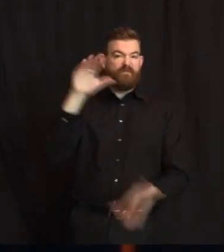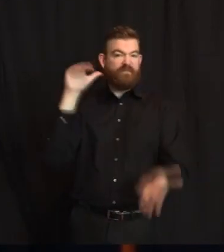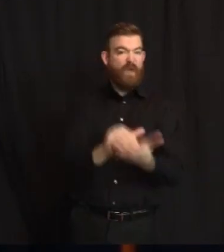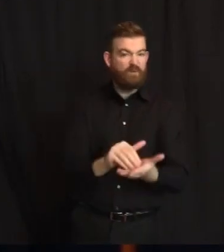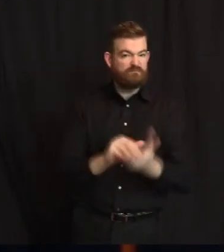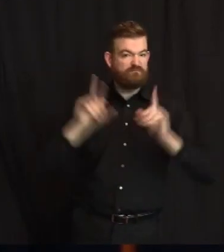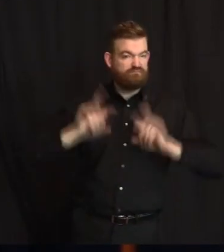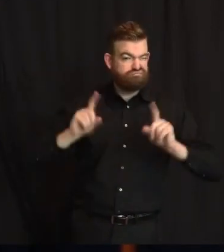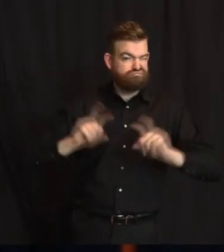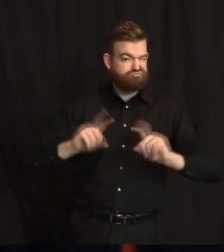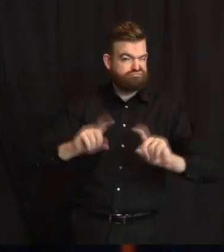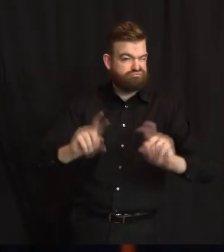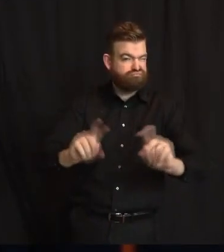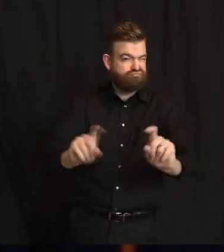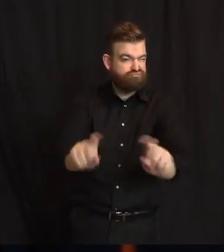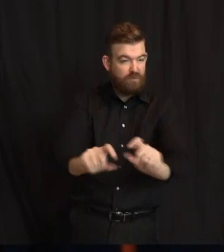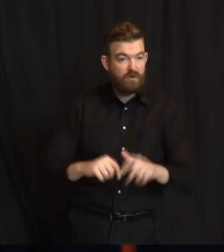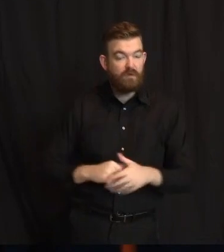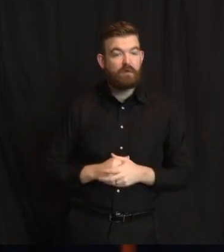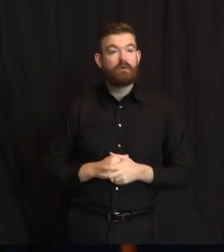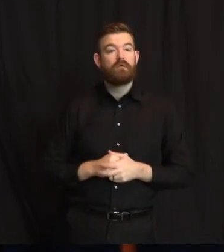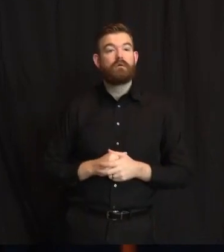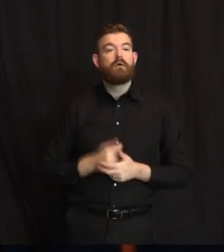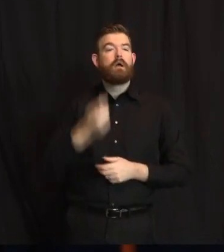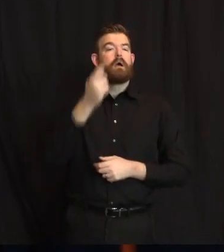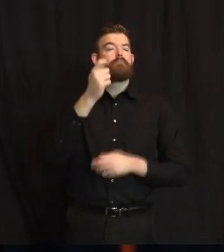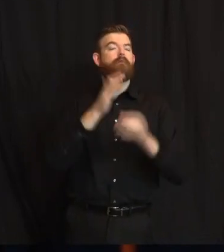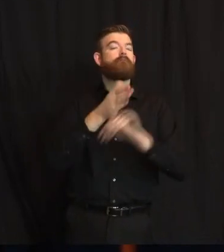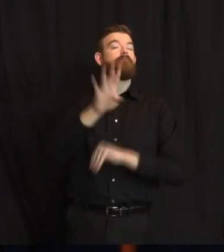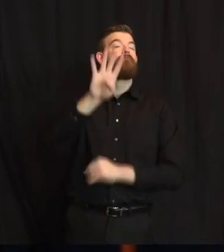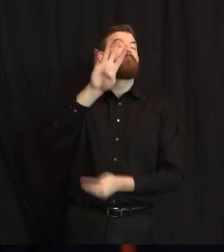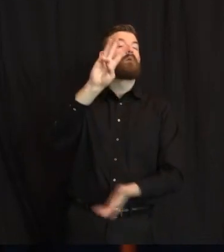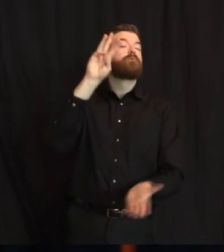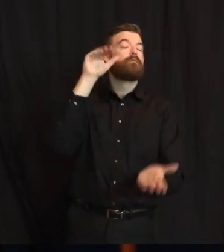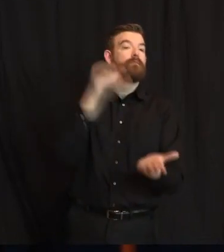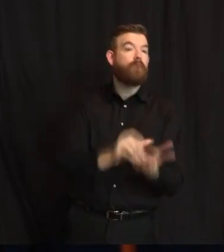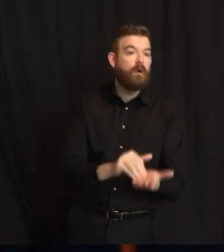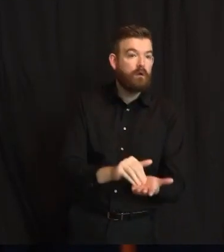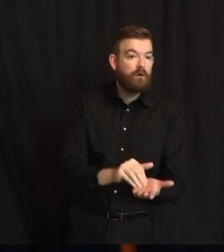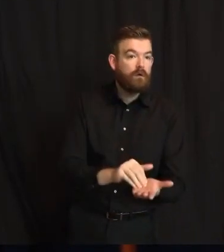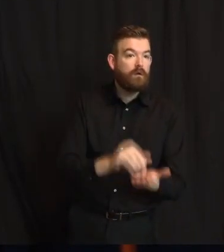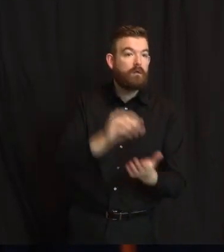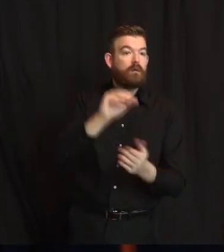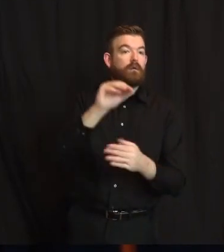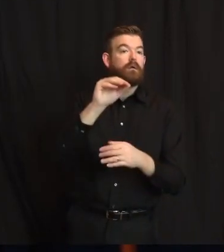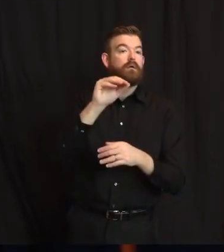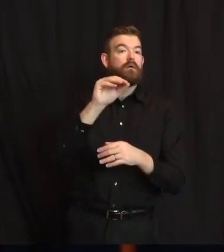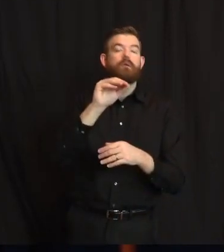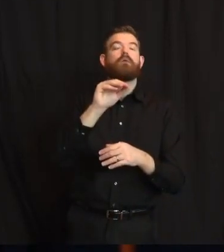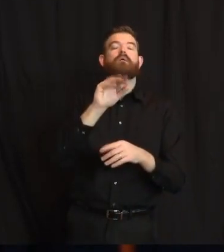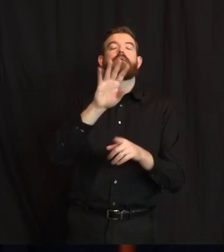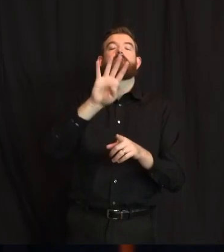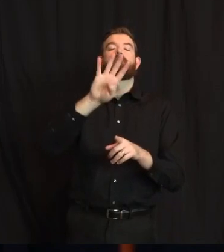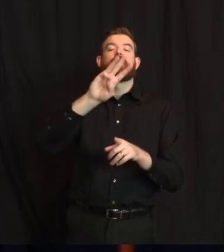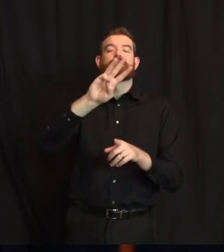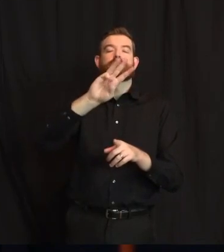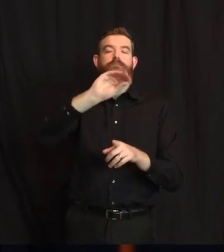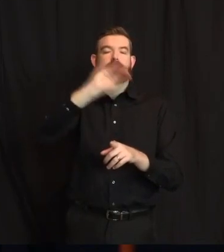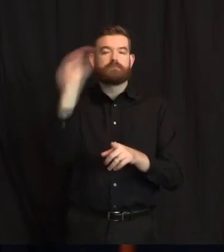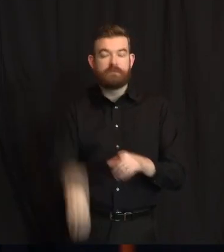46,676 have returned positive for a percent positivity rate of 44.2%.